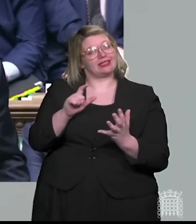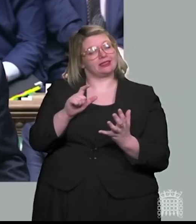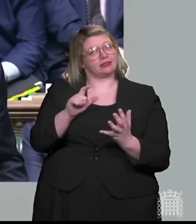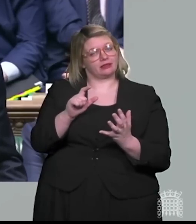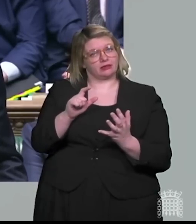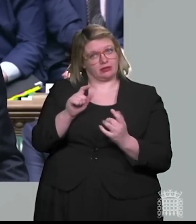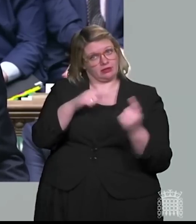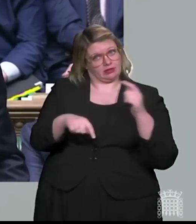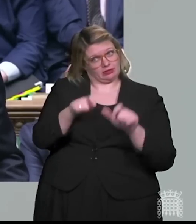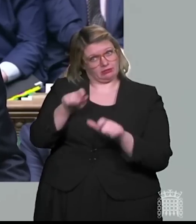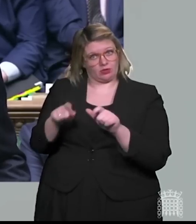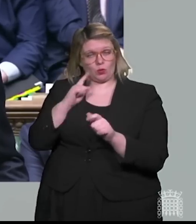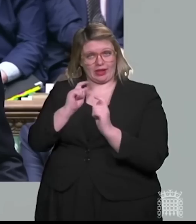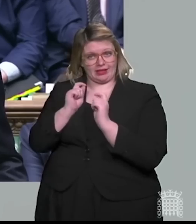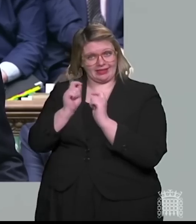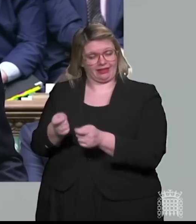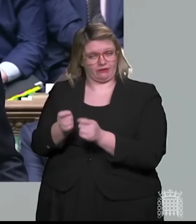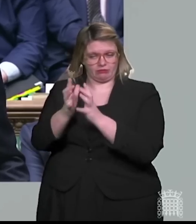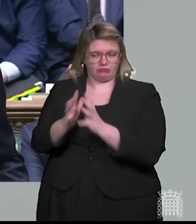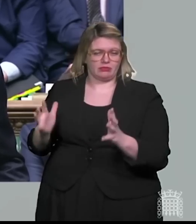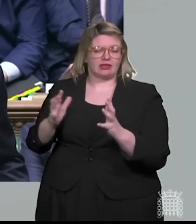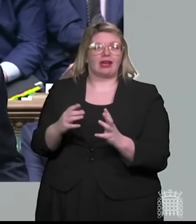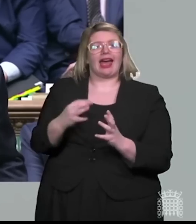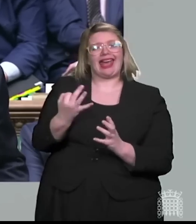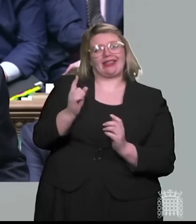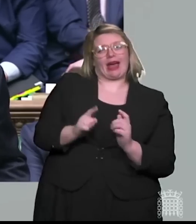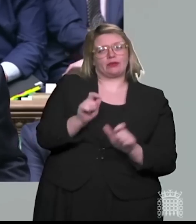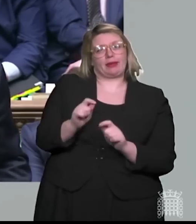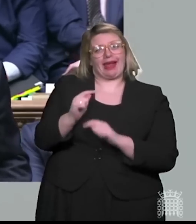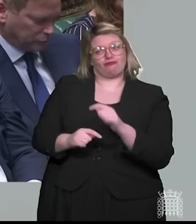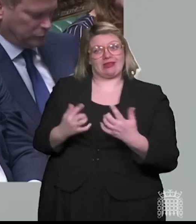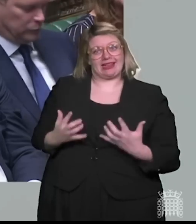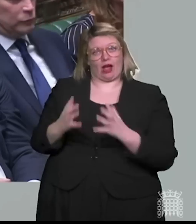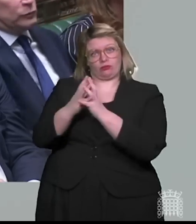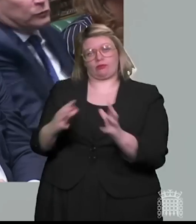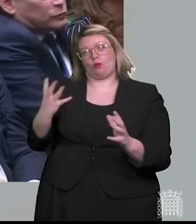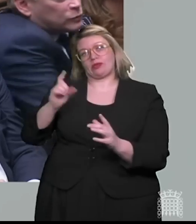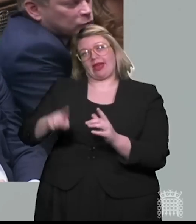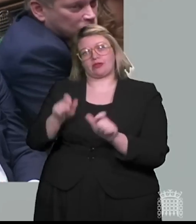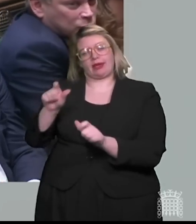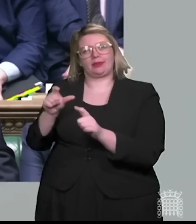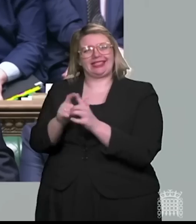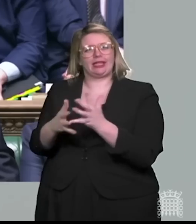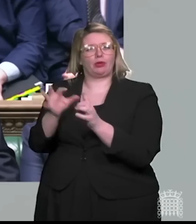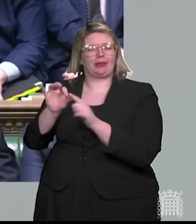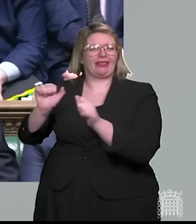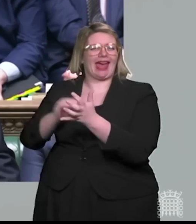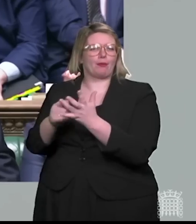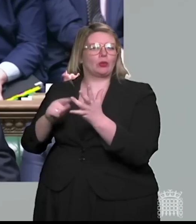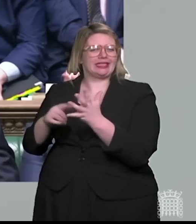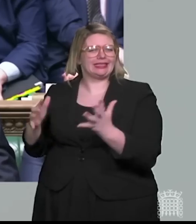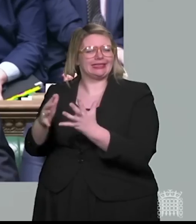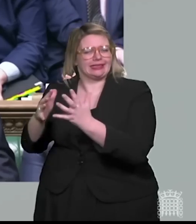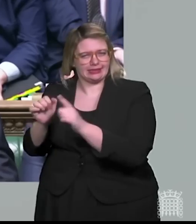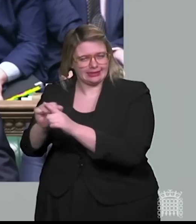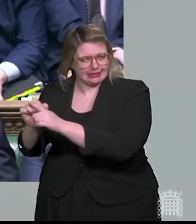midlife MOTs from 8,000 to 40,000 a year. Second, with my right honourable friend, the